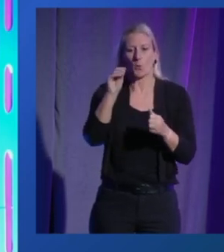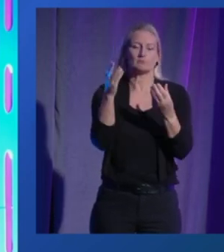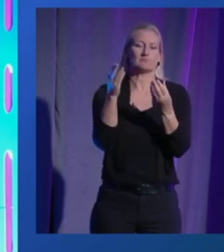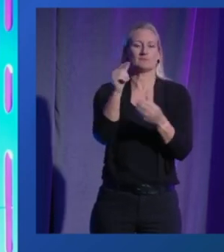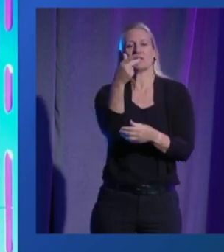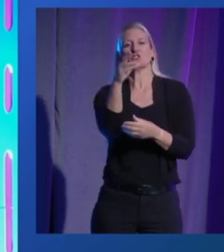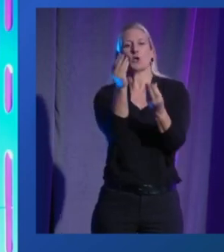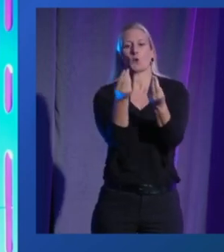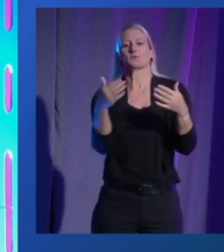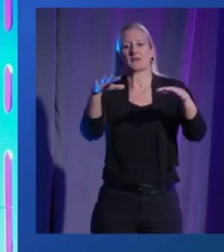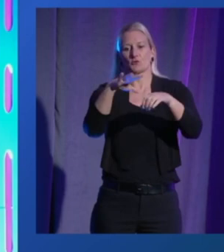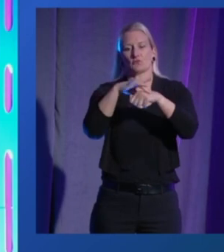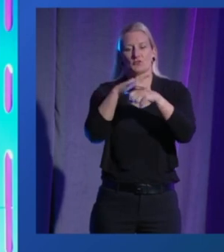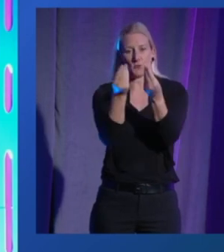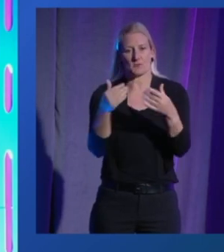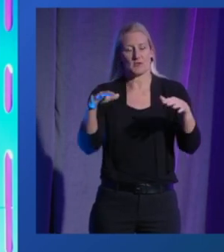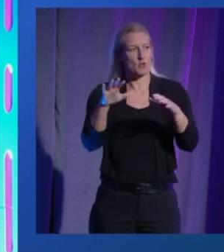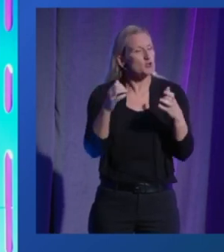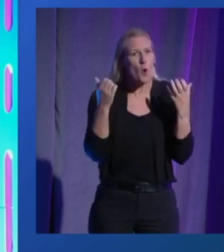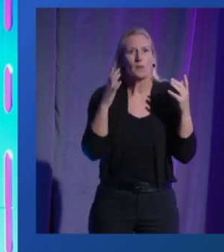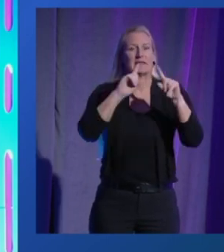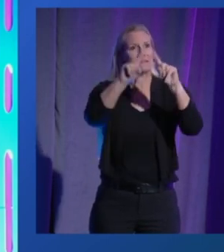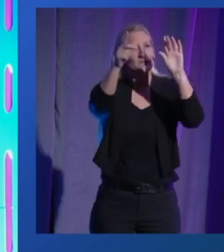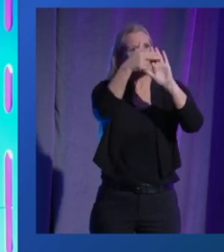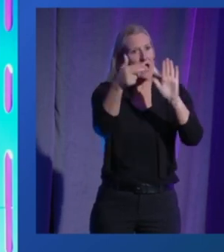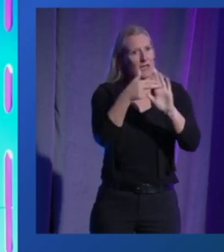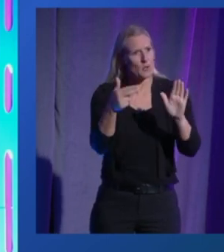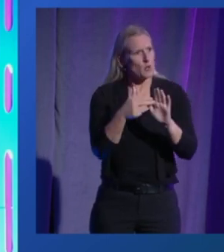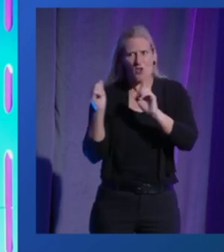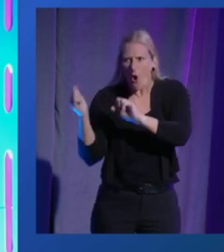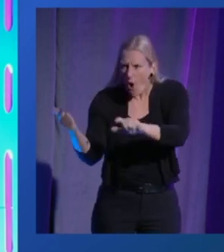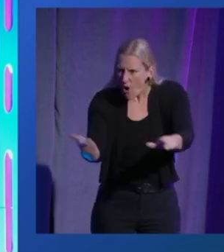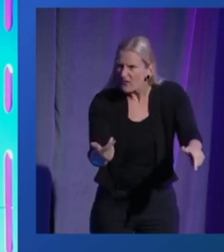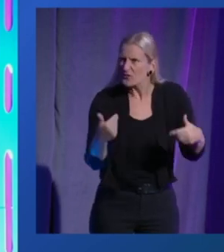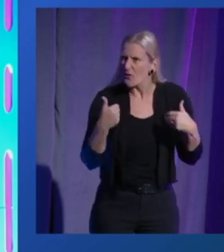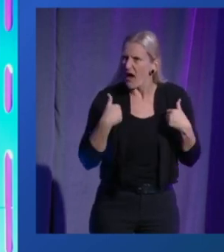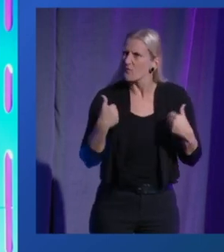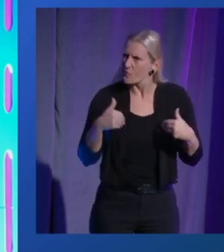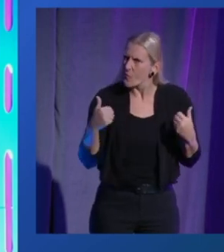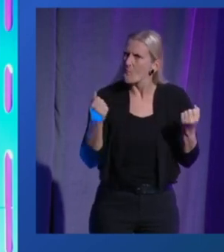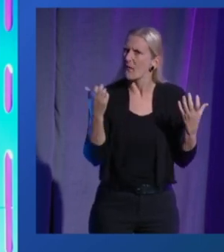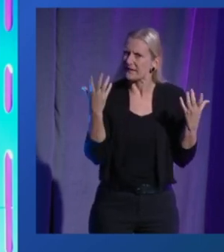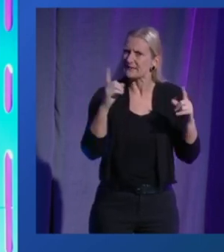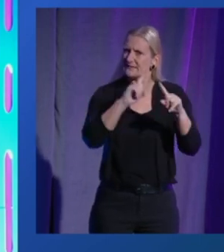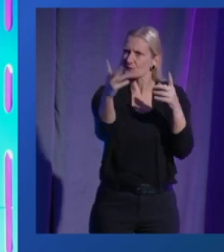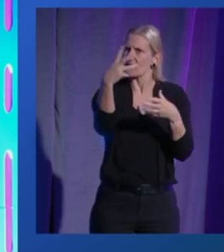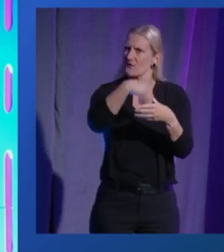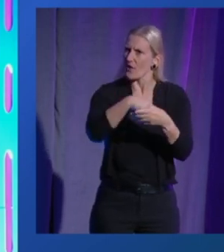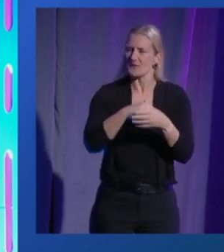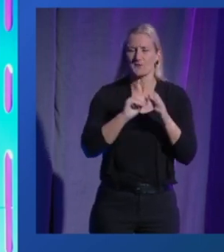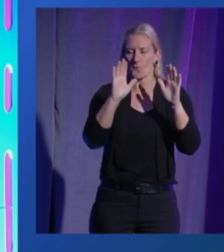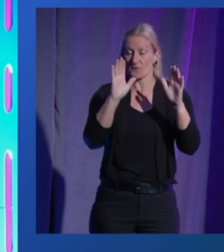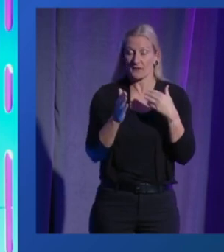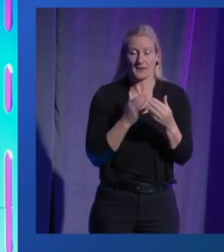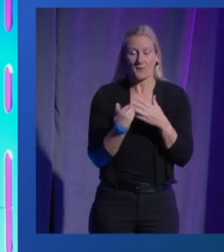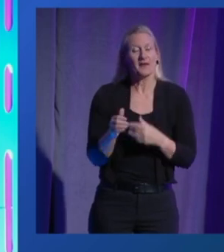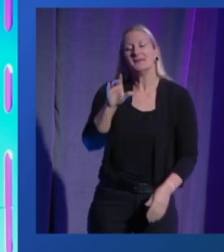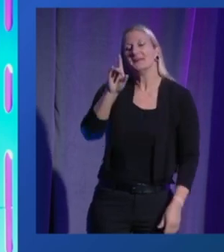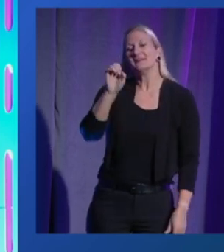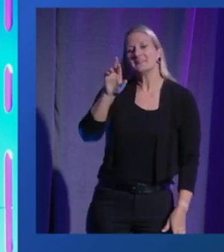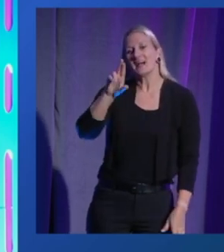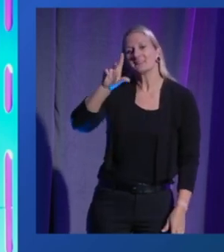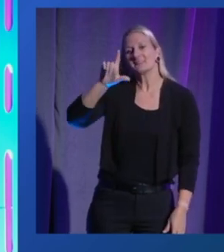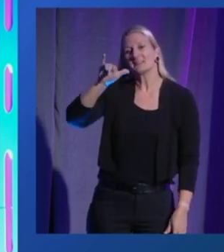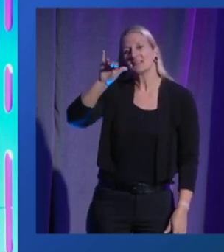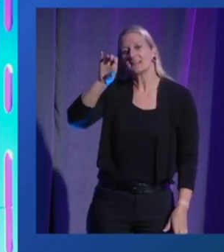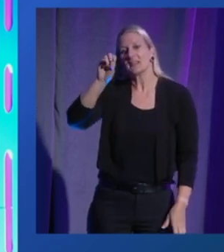many different titles and involved in so many different things which is great well Dr lion spent 14 years working in the